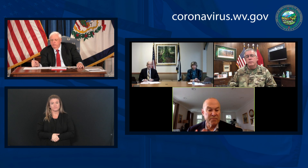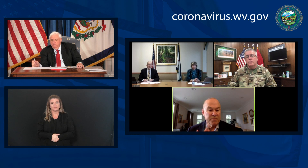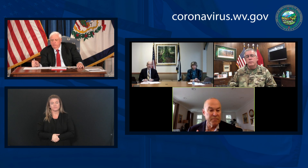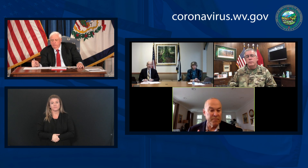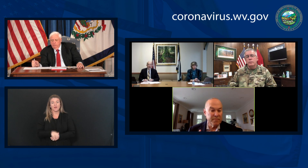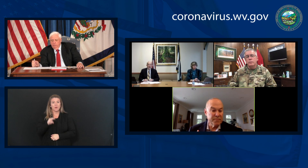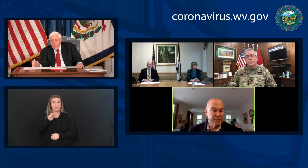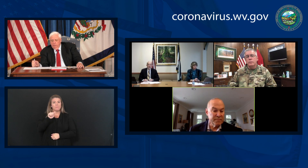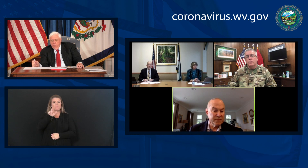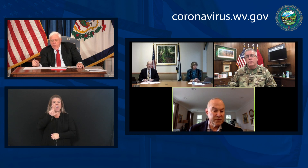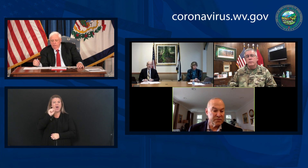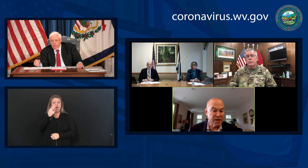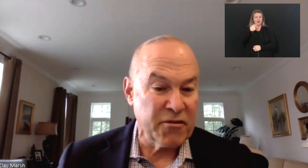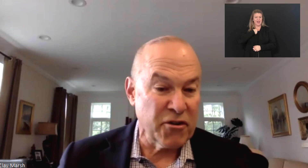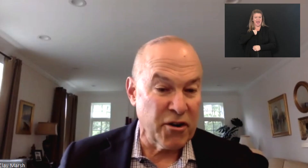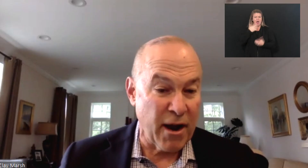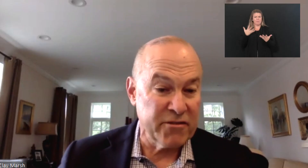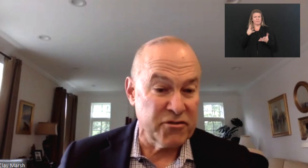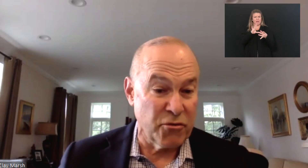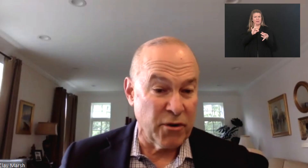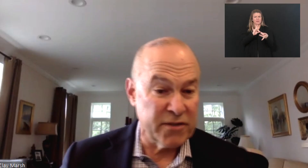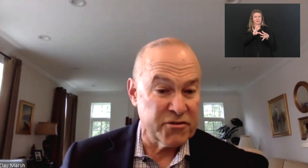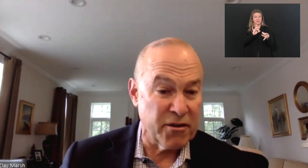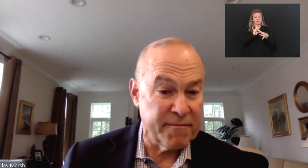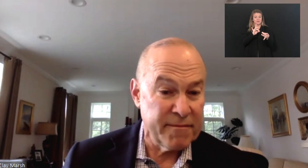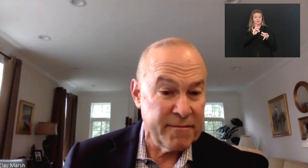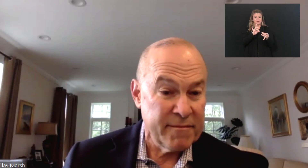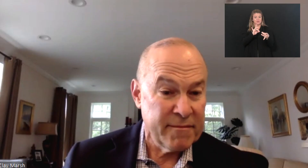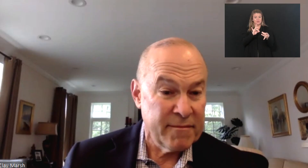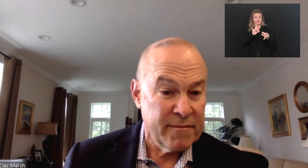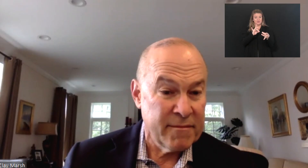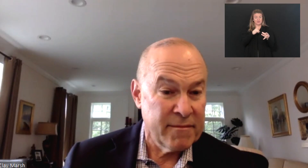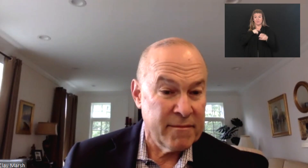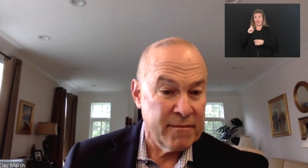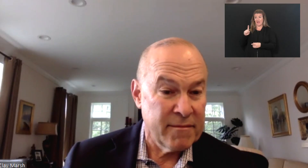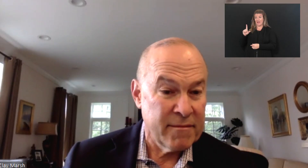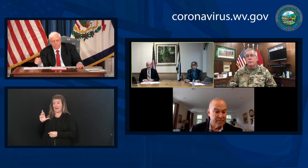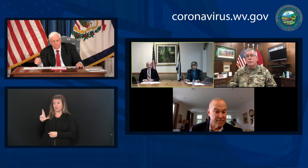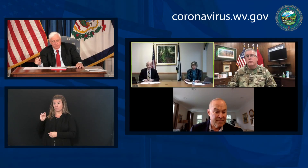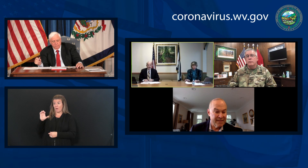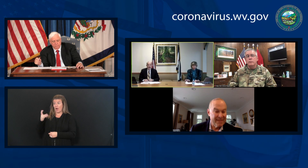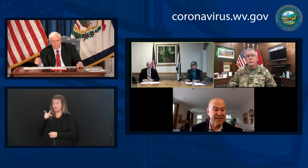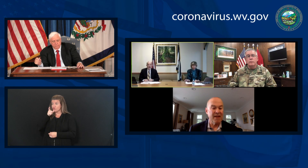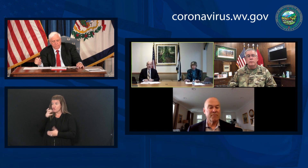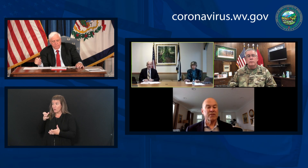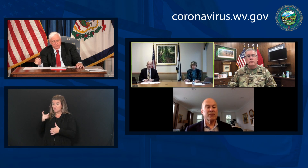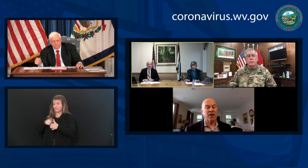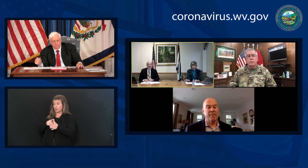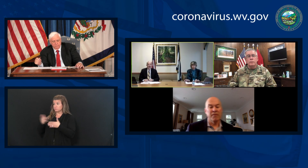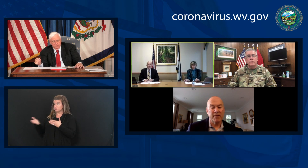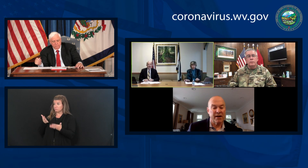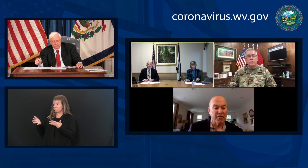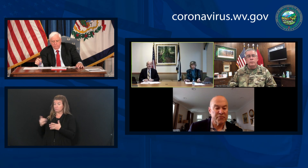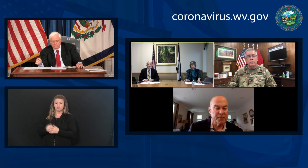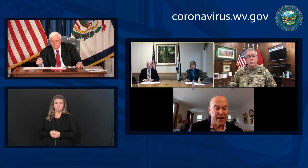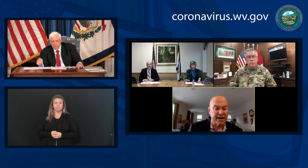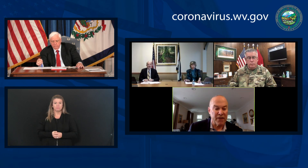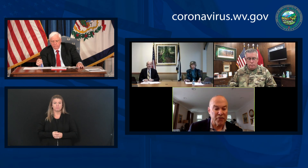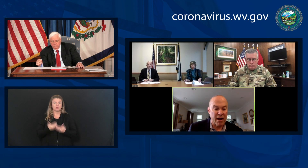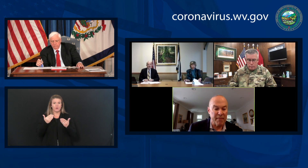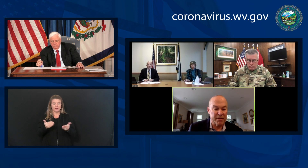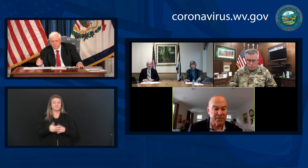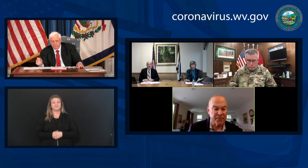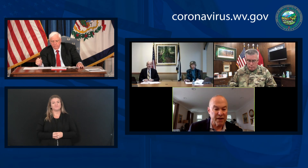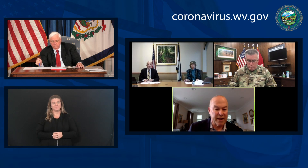ask Secretary Crouch. Do you want to start? I can, Clay. Okay. Go ahead, Bill, and I'll make any